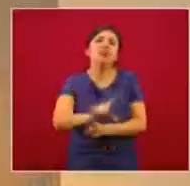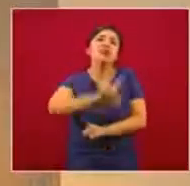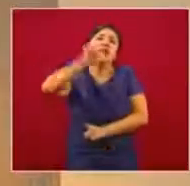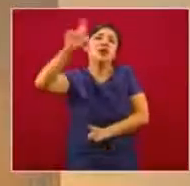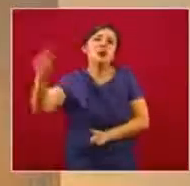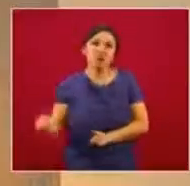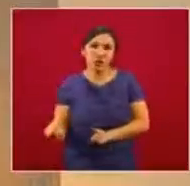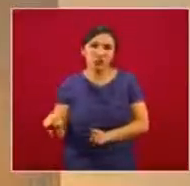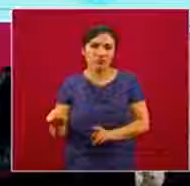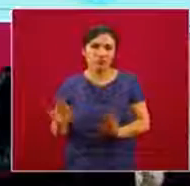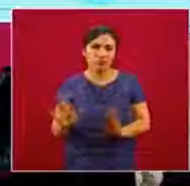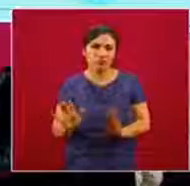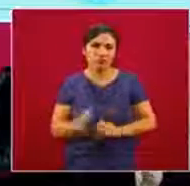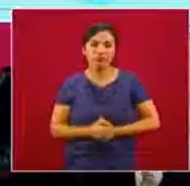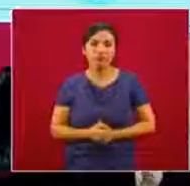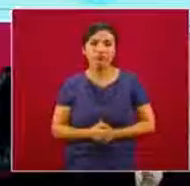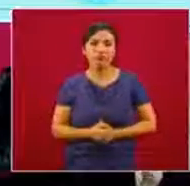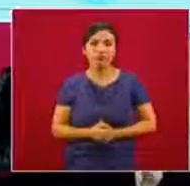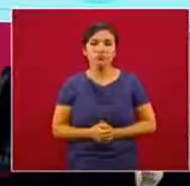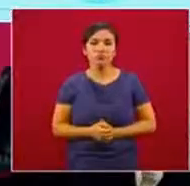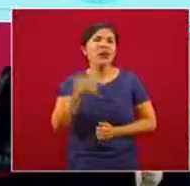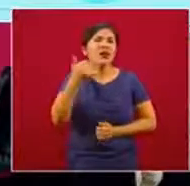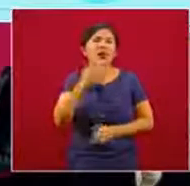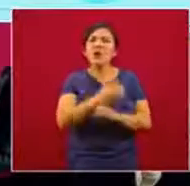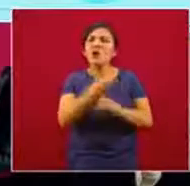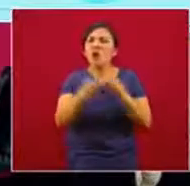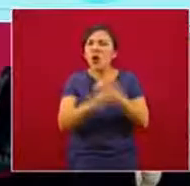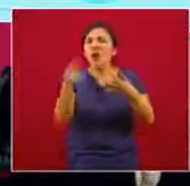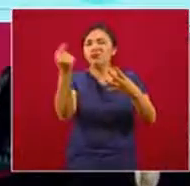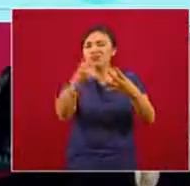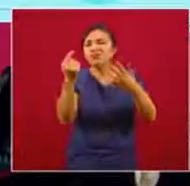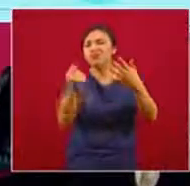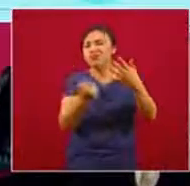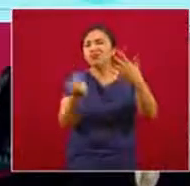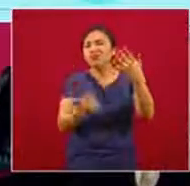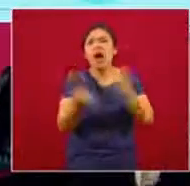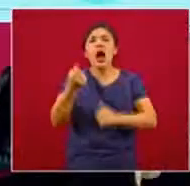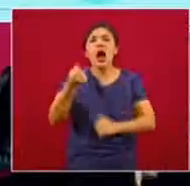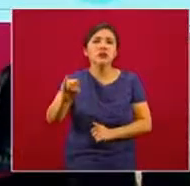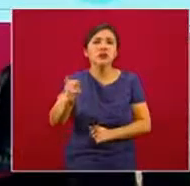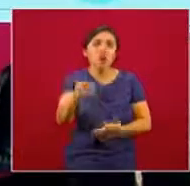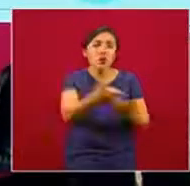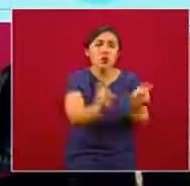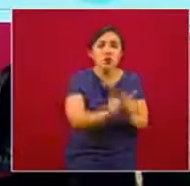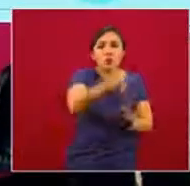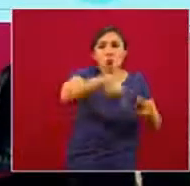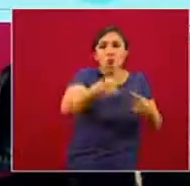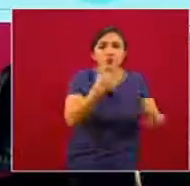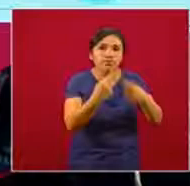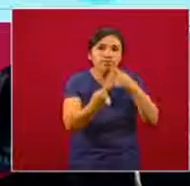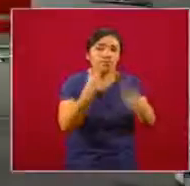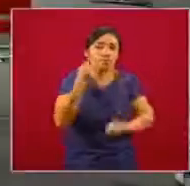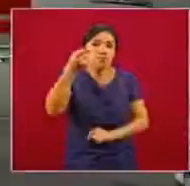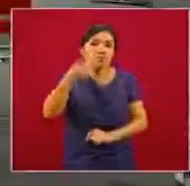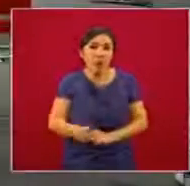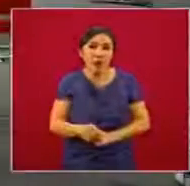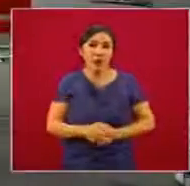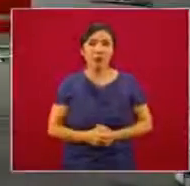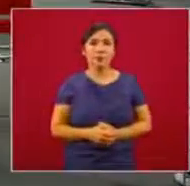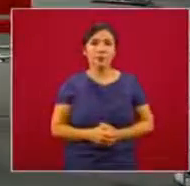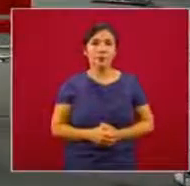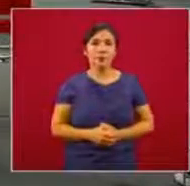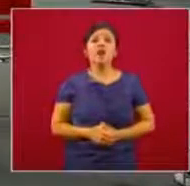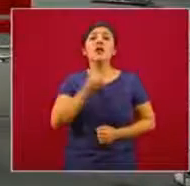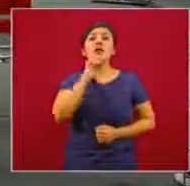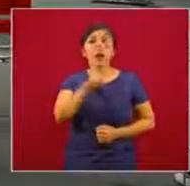or kissing. That'll be afterwards. And from all those type of practices that are going to